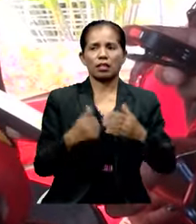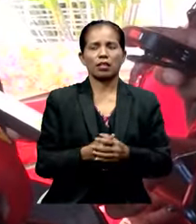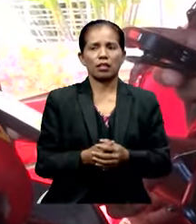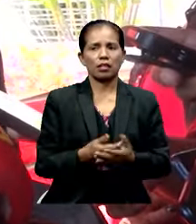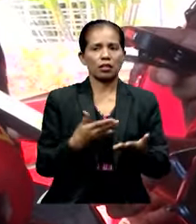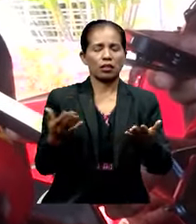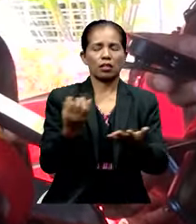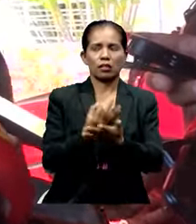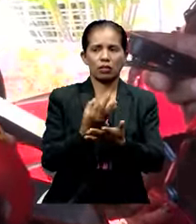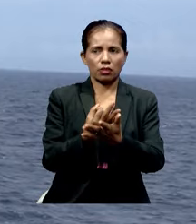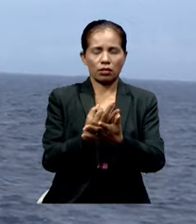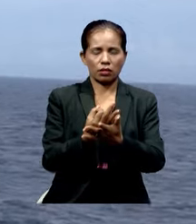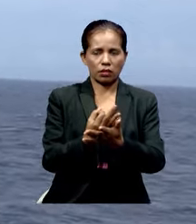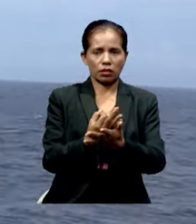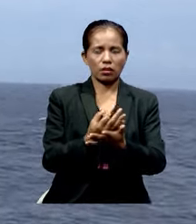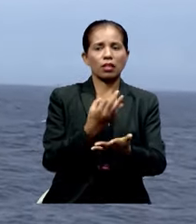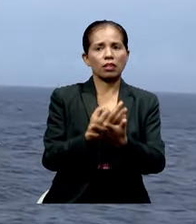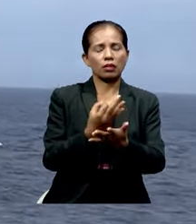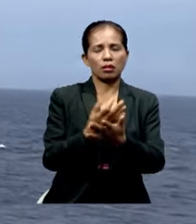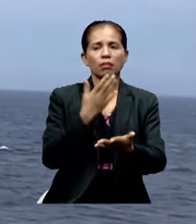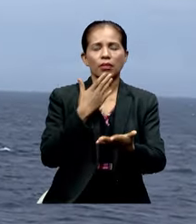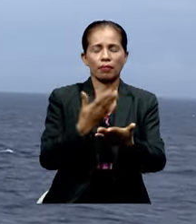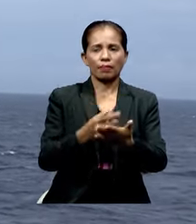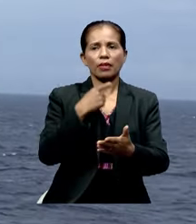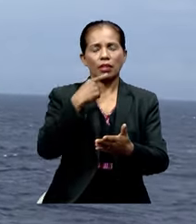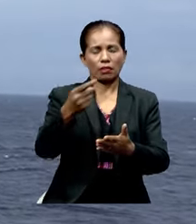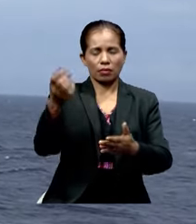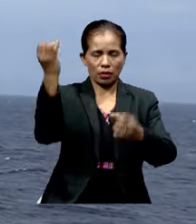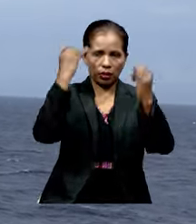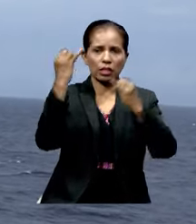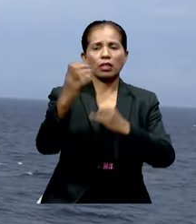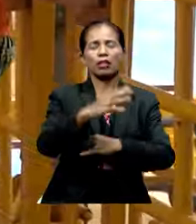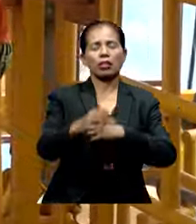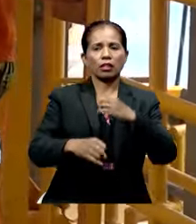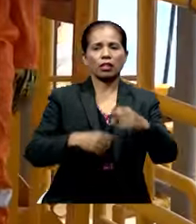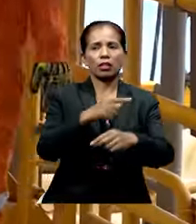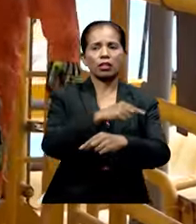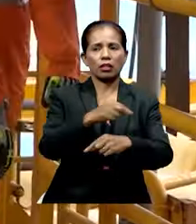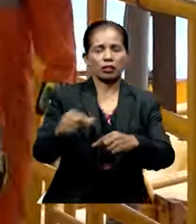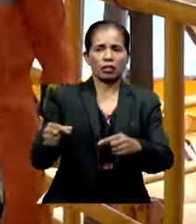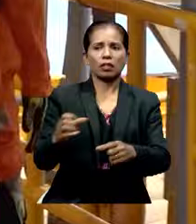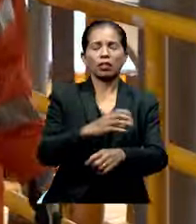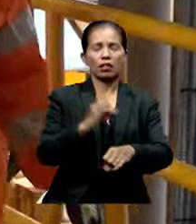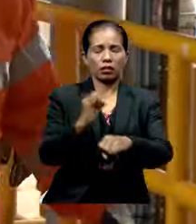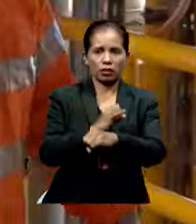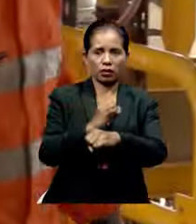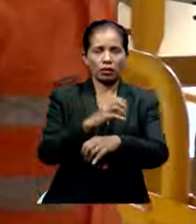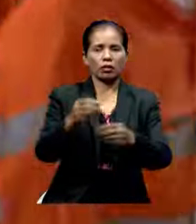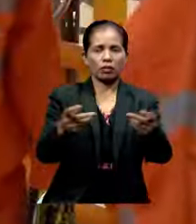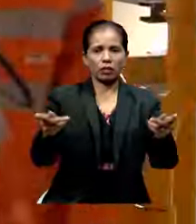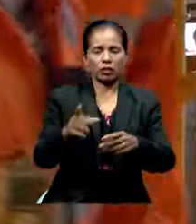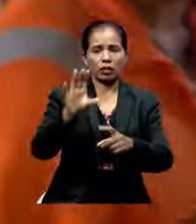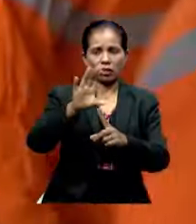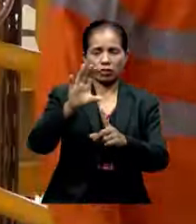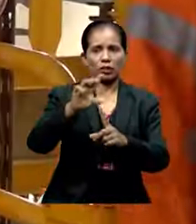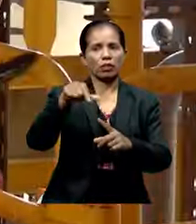any money, any kind of money. Hatan ba isu global kono ba impactu si industria petrolífera ba ambiente se fi governo